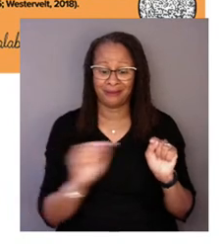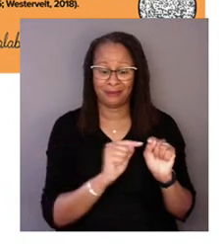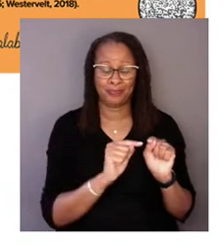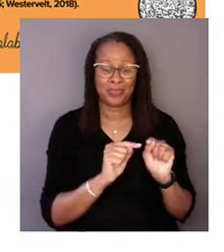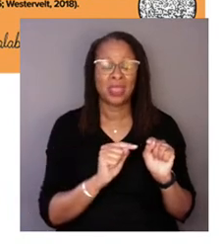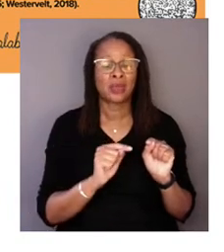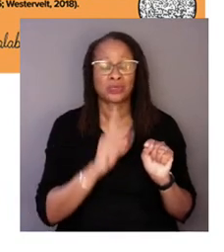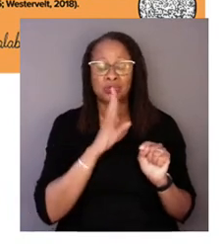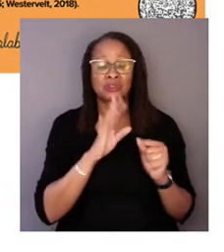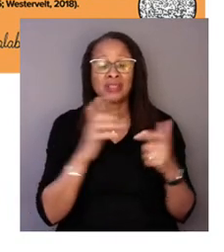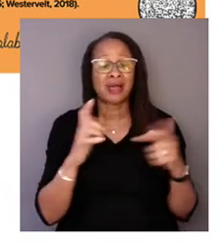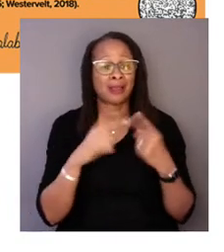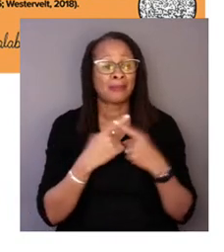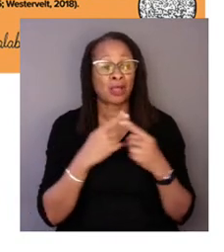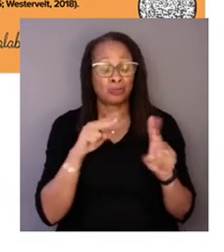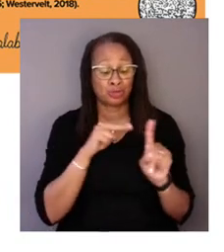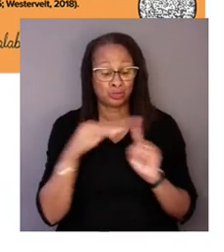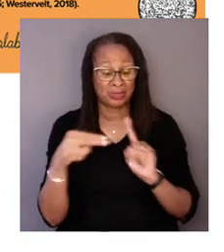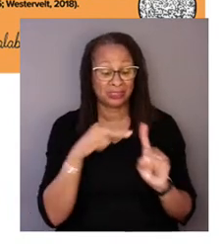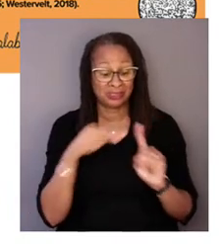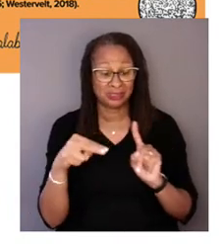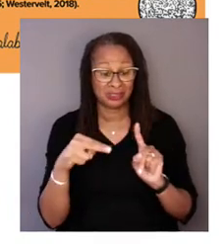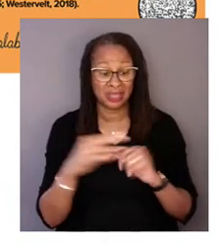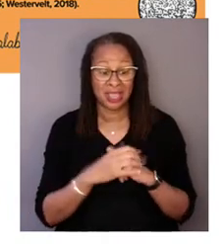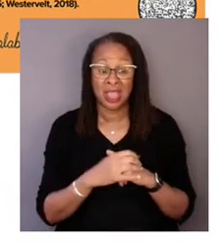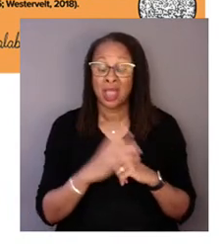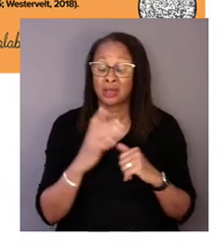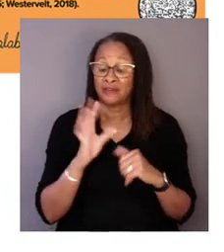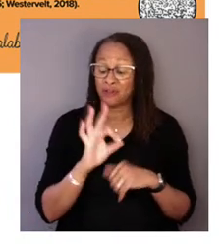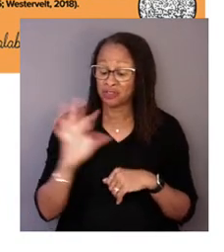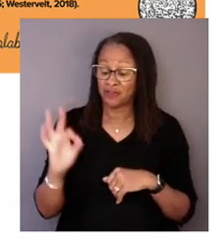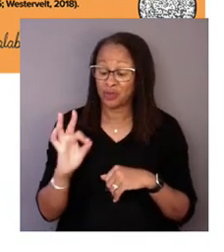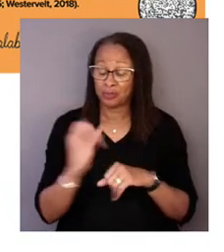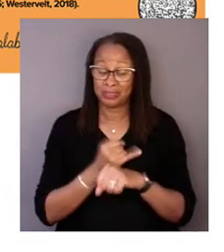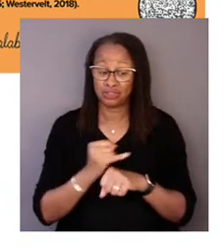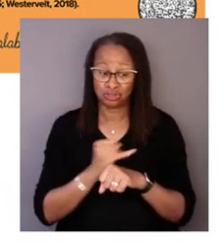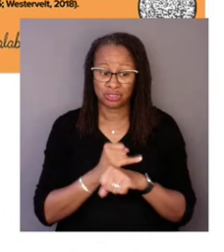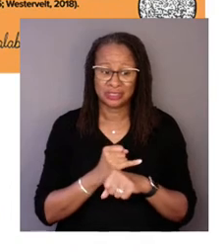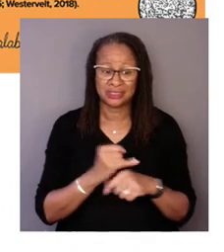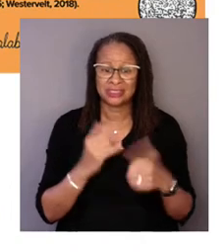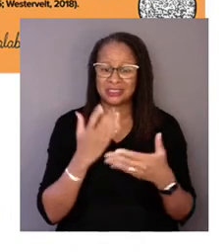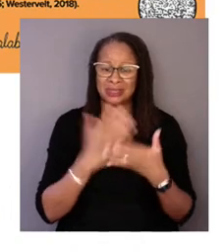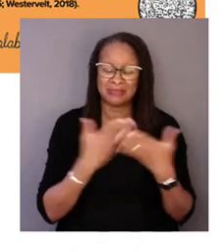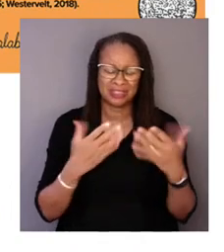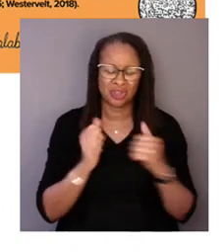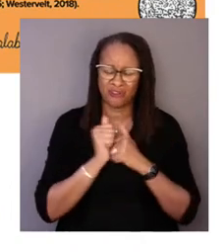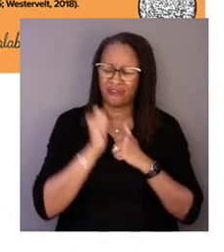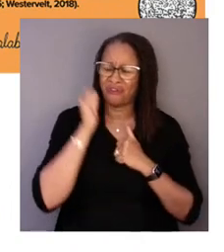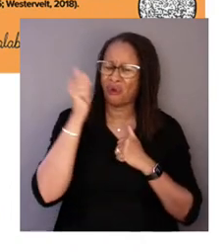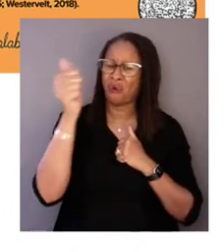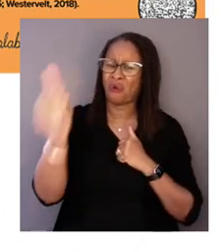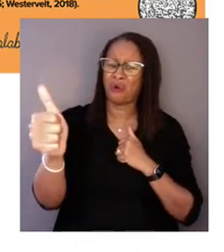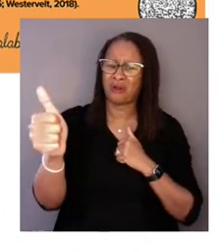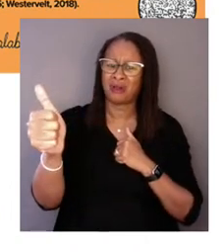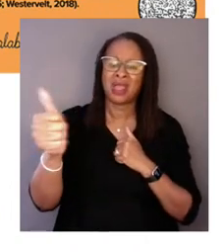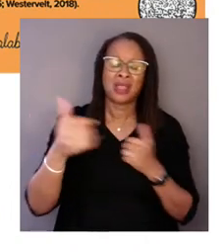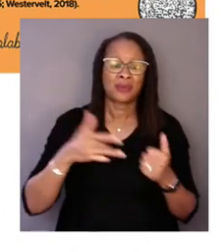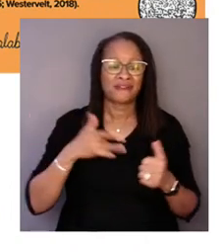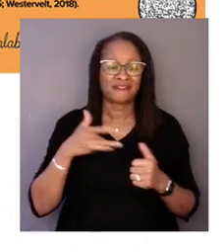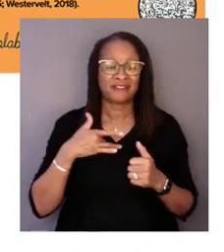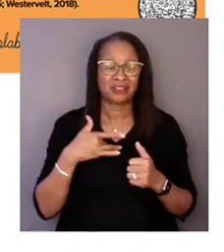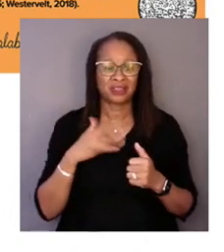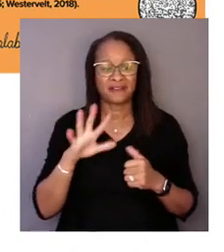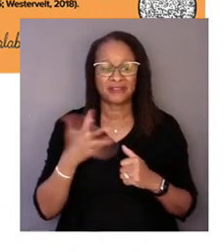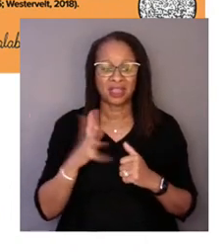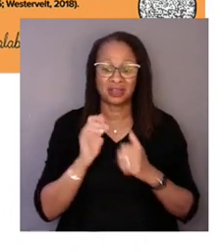That when it comes to the fossil fuel industry, very often things feel too far away. And it's that feeling of kind of